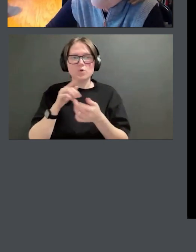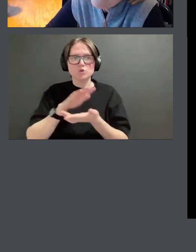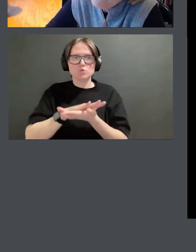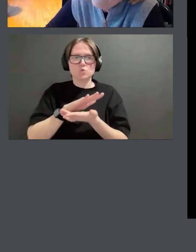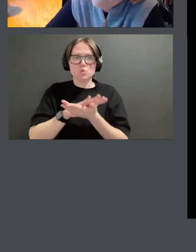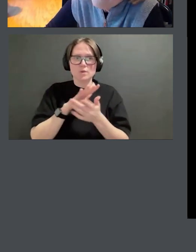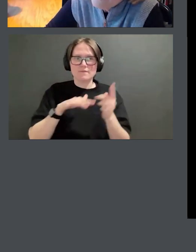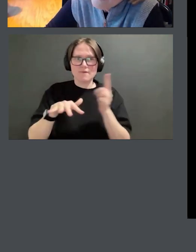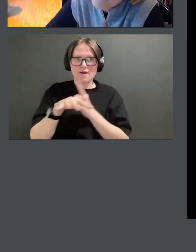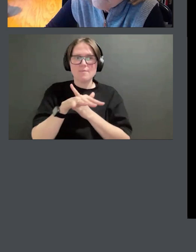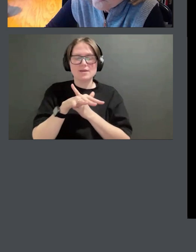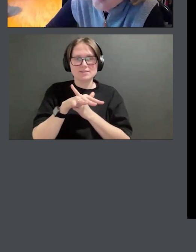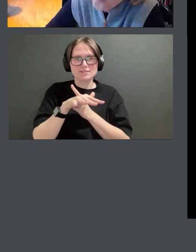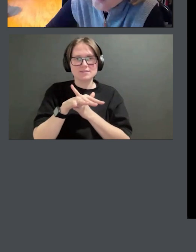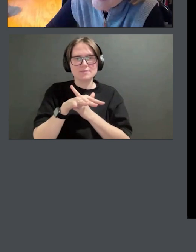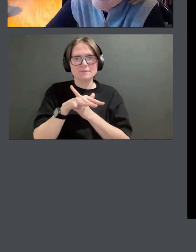environments,